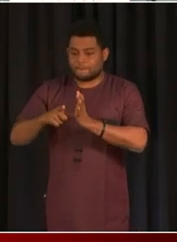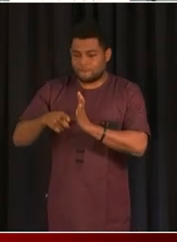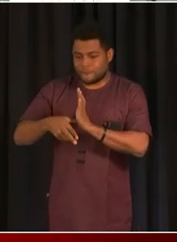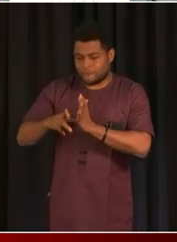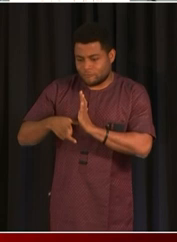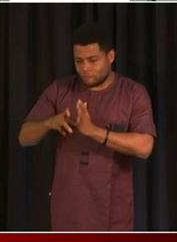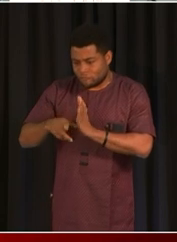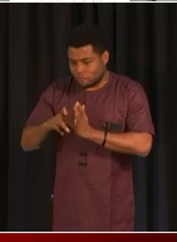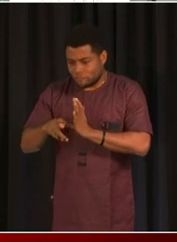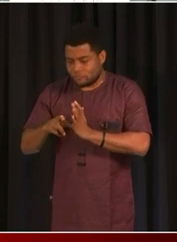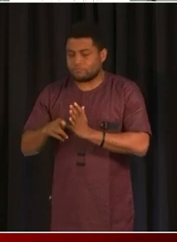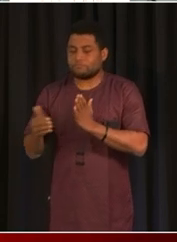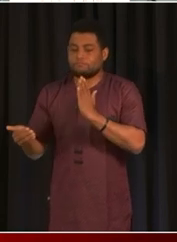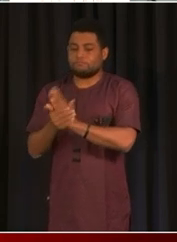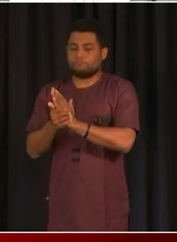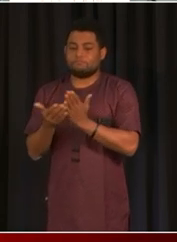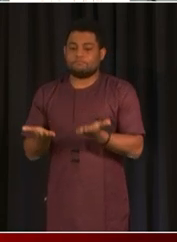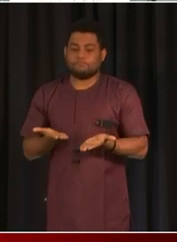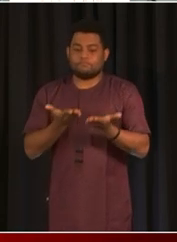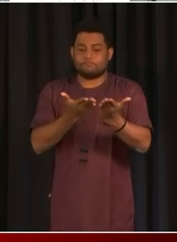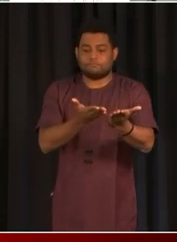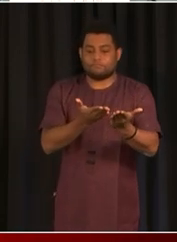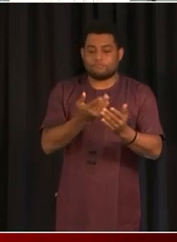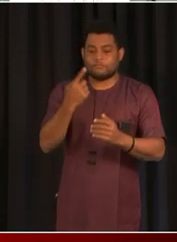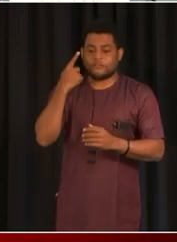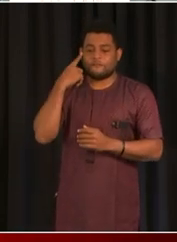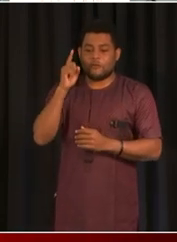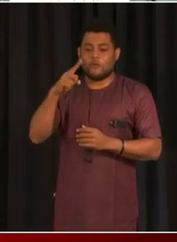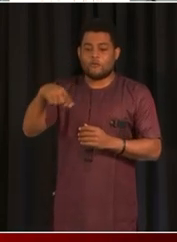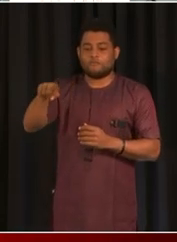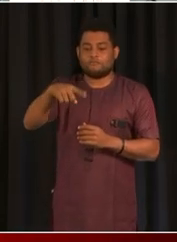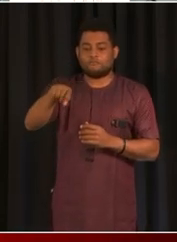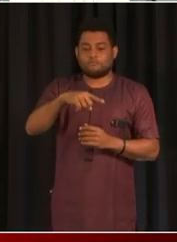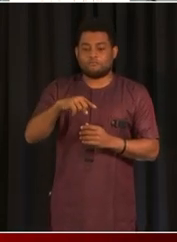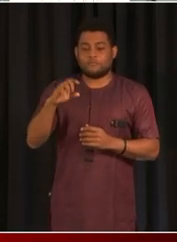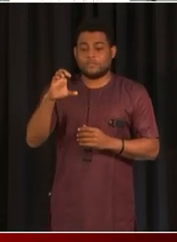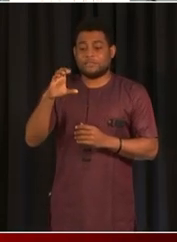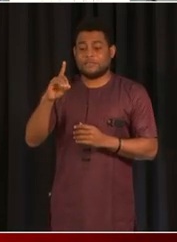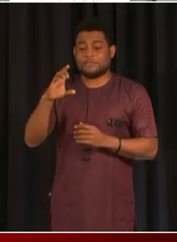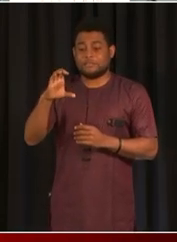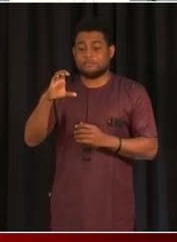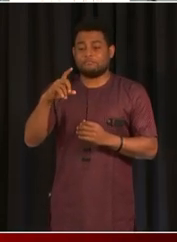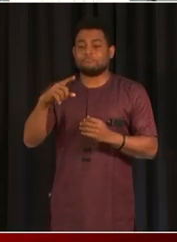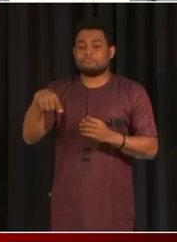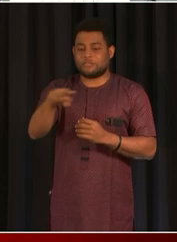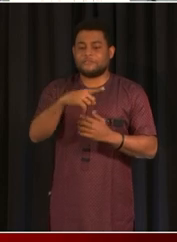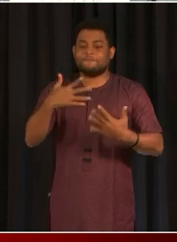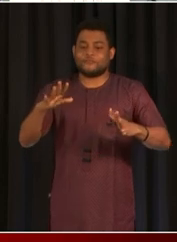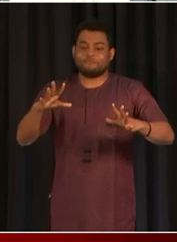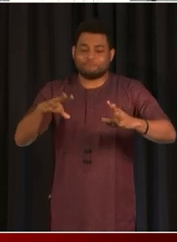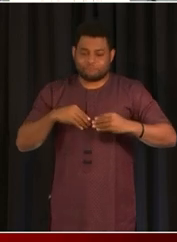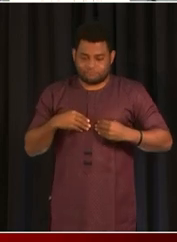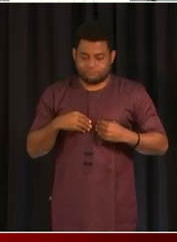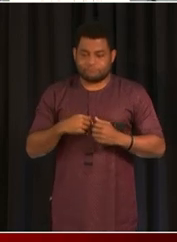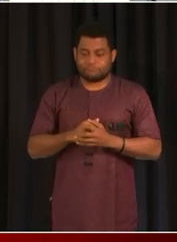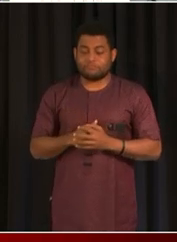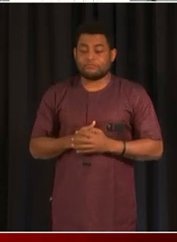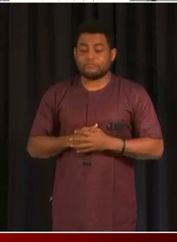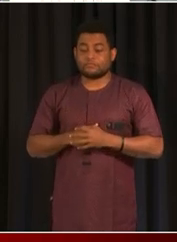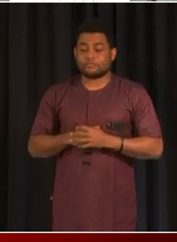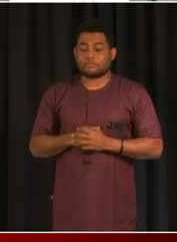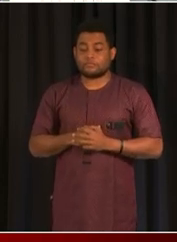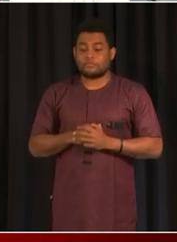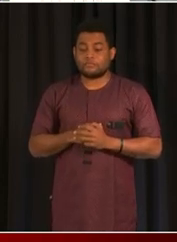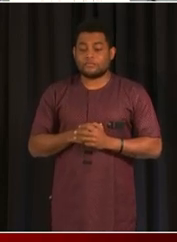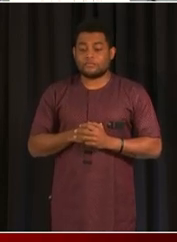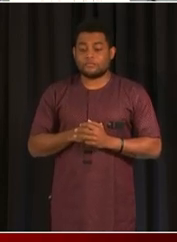make recommendation for clinical considerations, which were accepted by CDC Director on Friday. We want to be